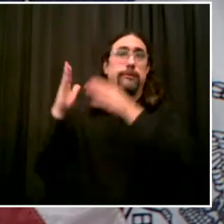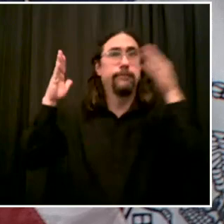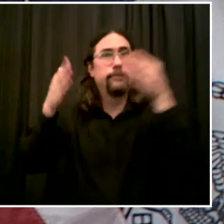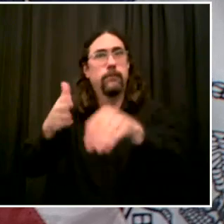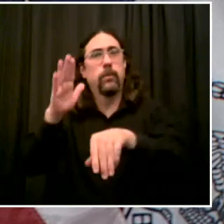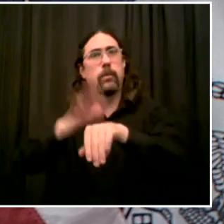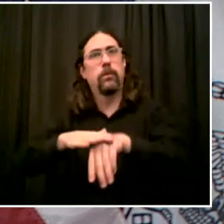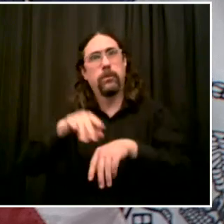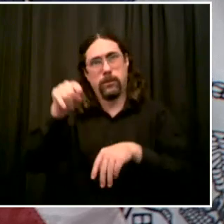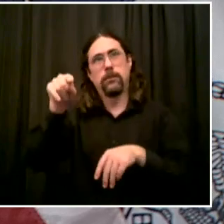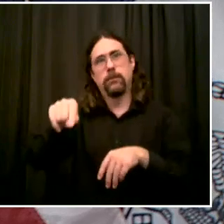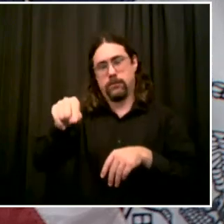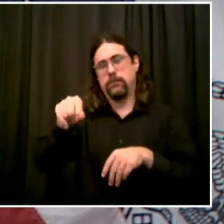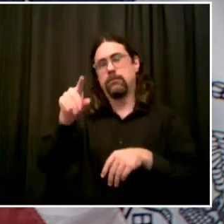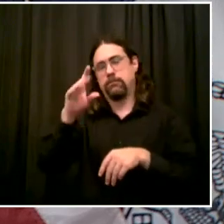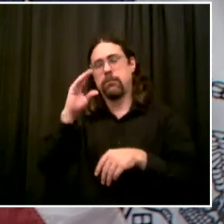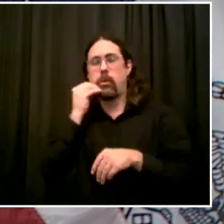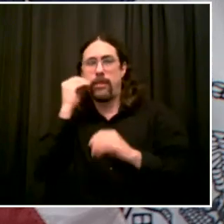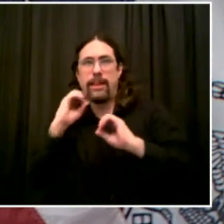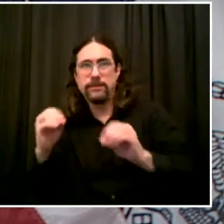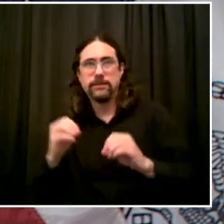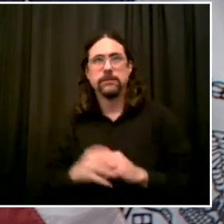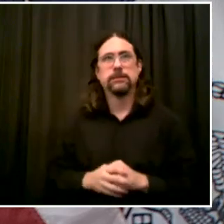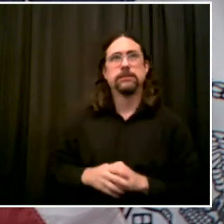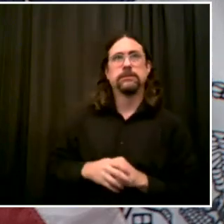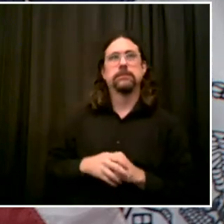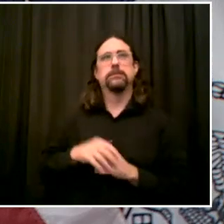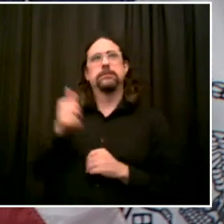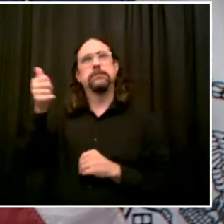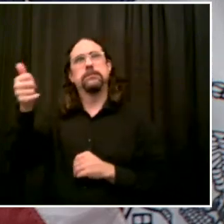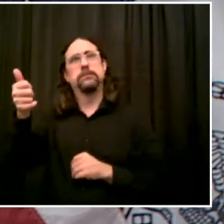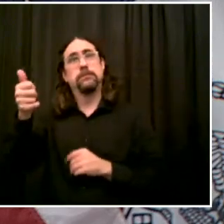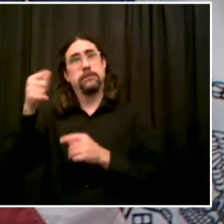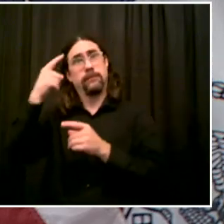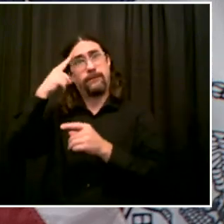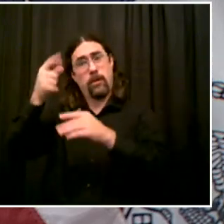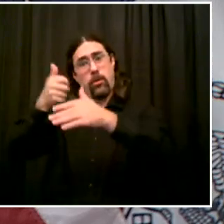She's doing fantastic work to get this effort deeper and deeper into